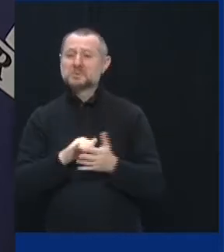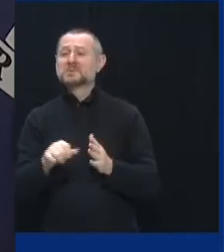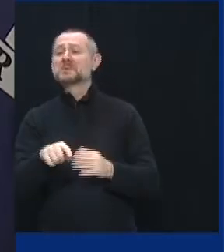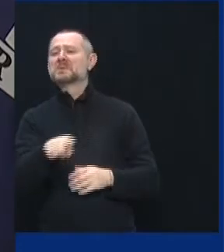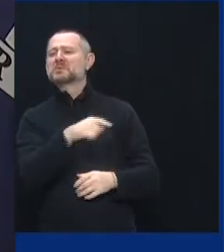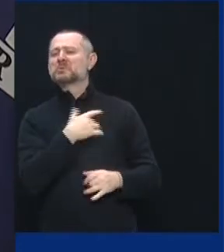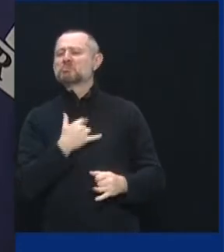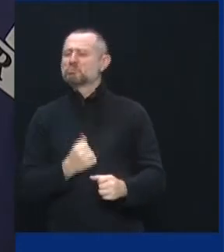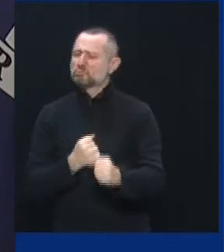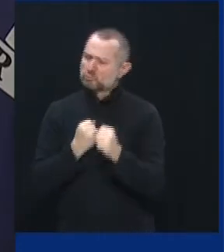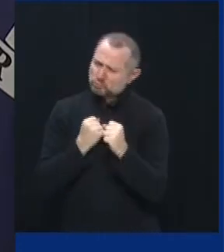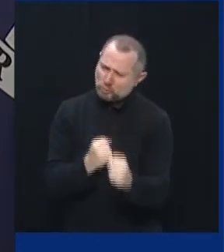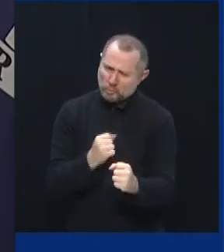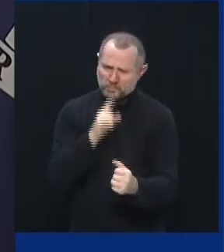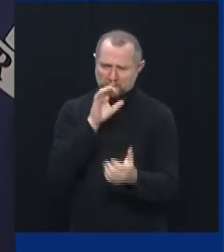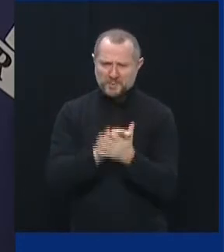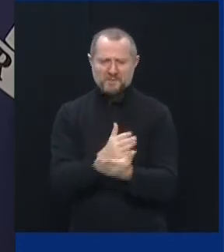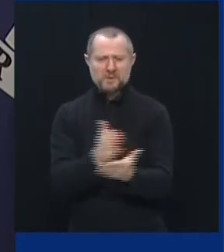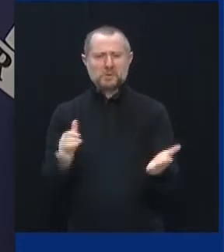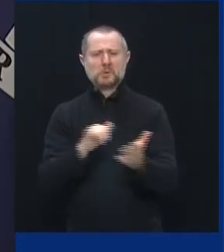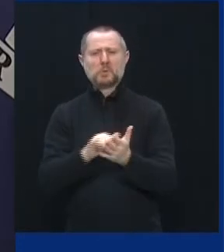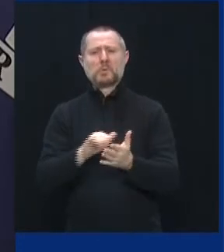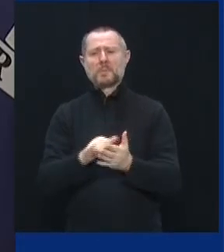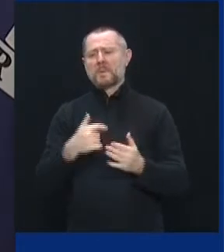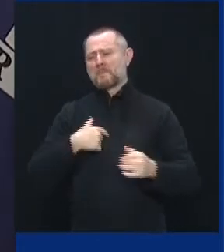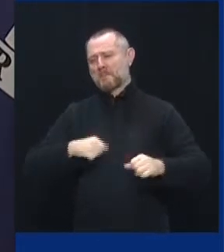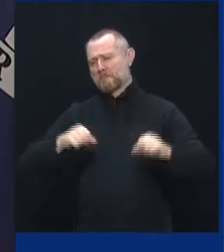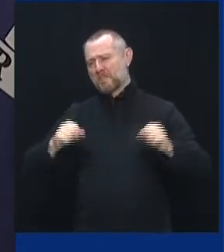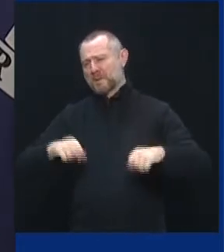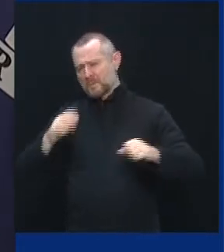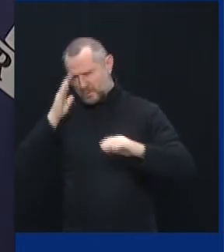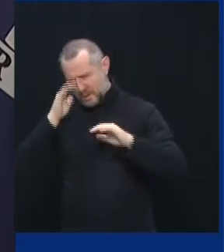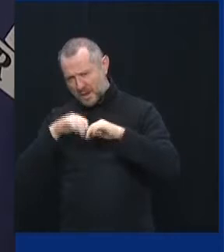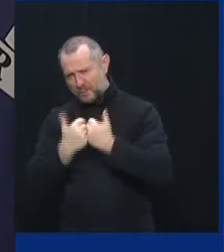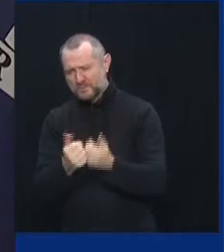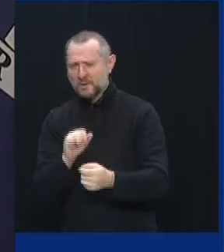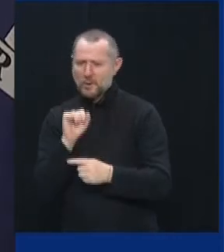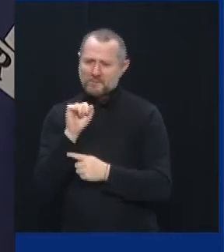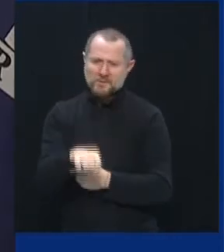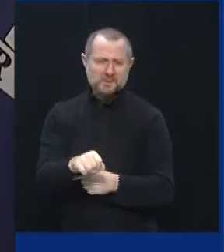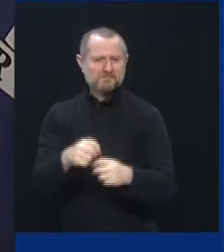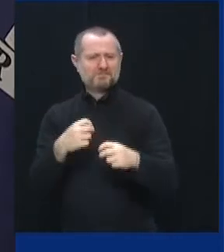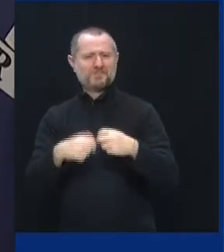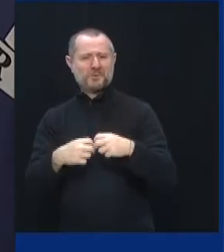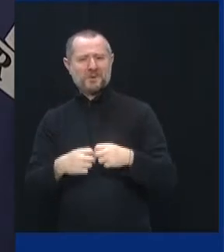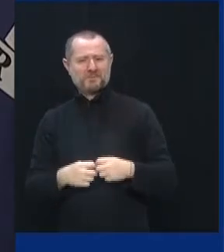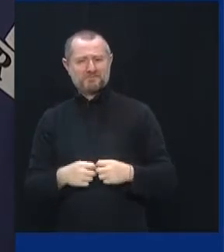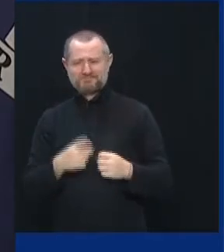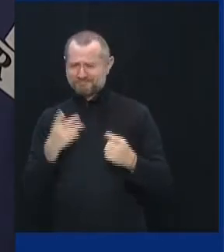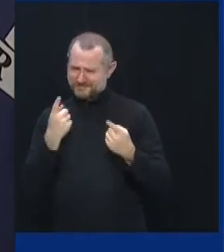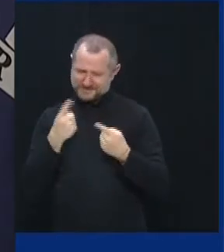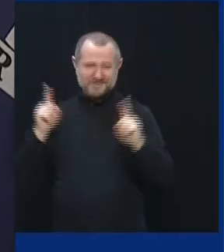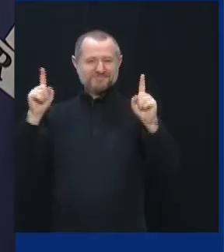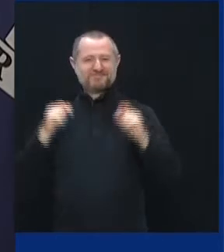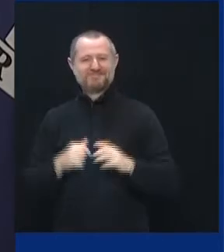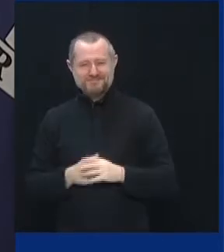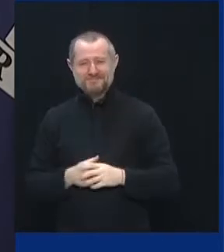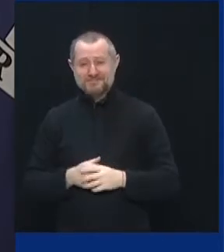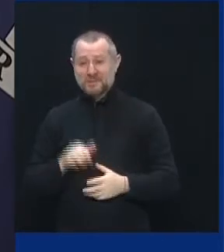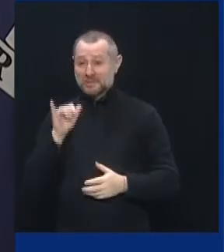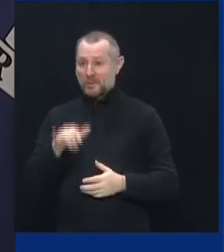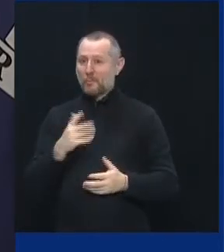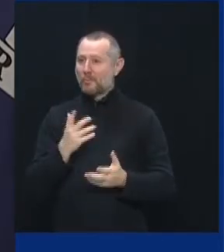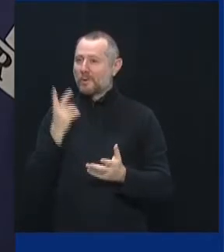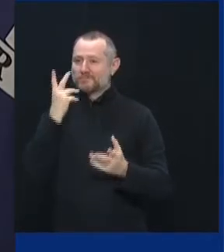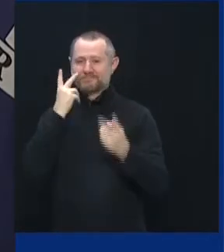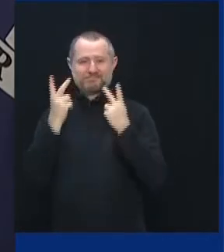in New Yorkers and their ability to overcome and their ability to accomplish. And that's what we've seen day